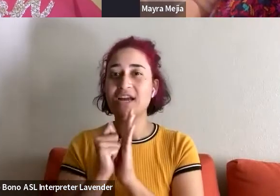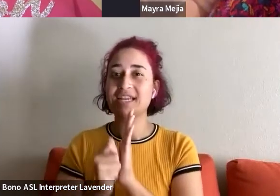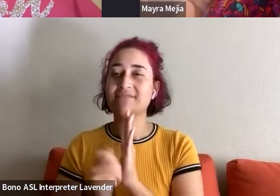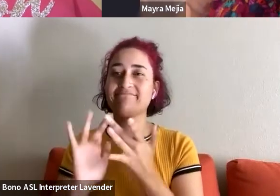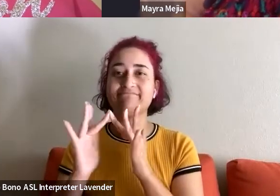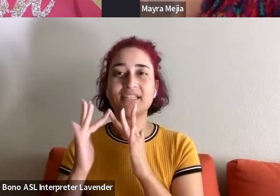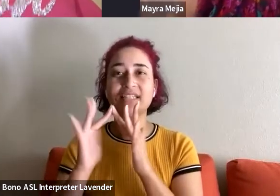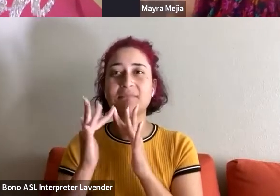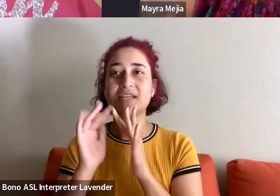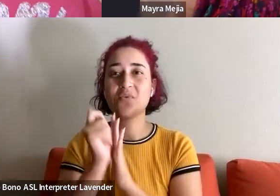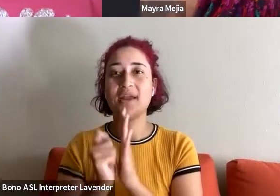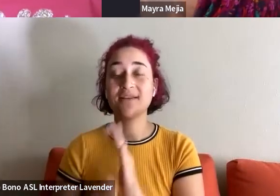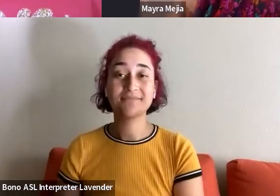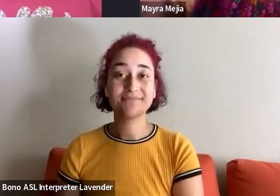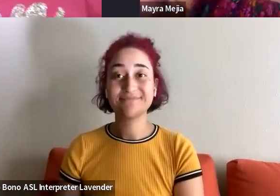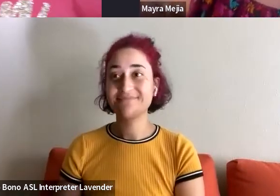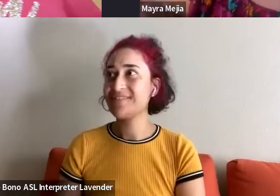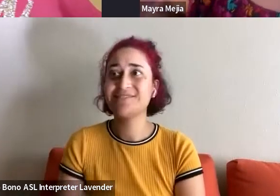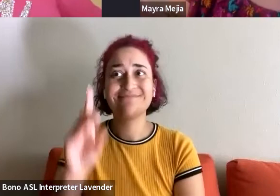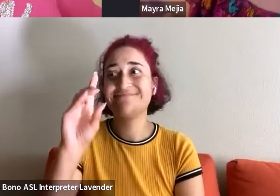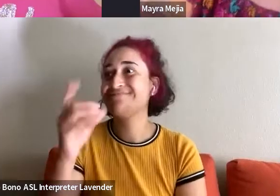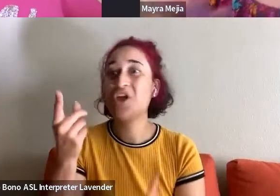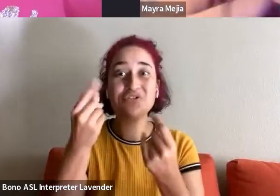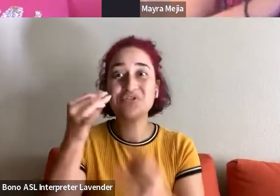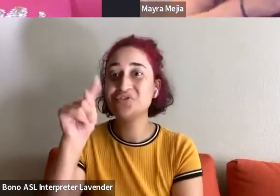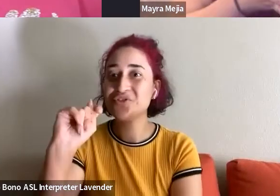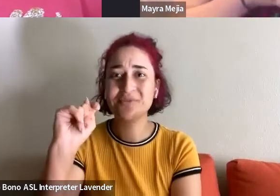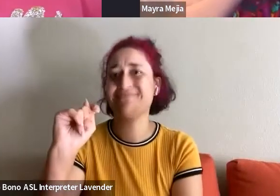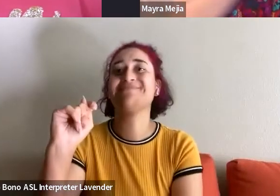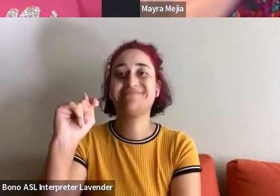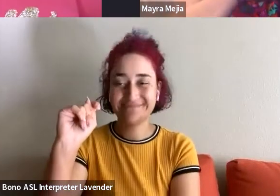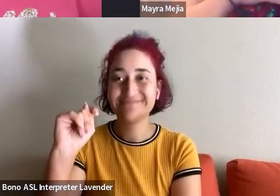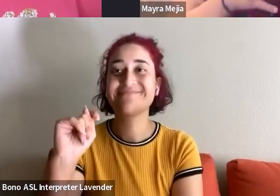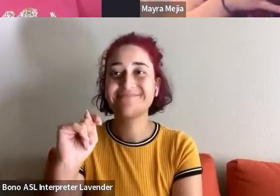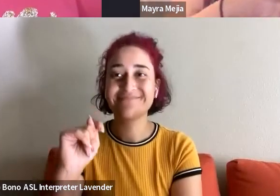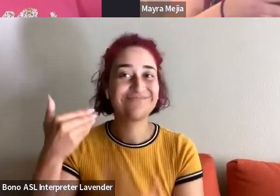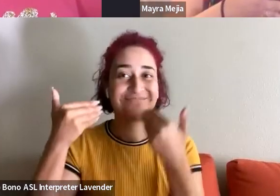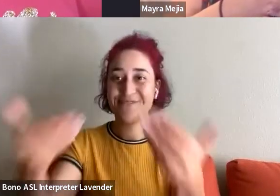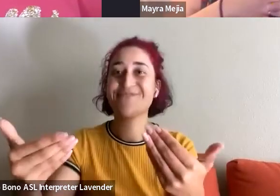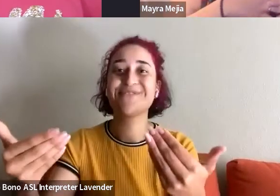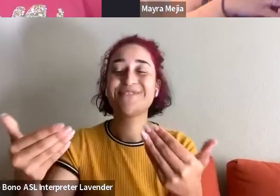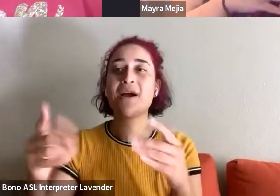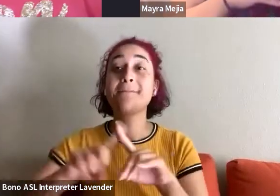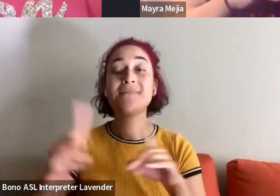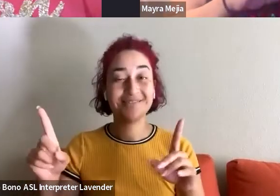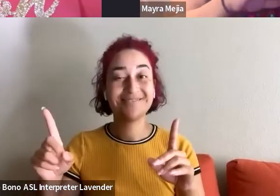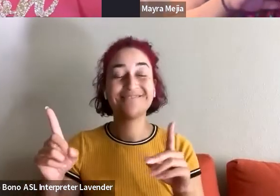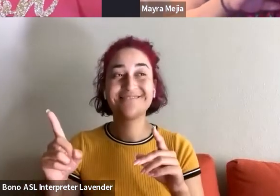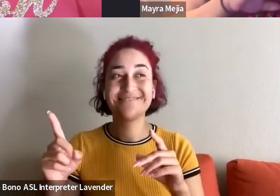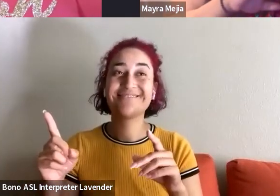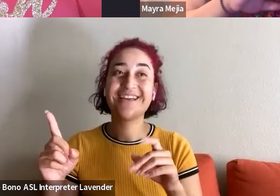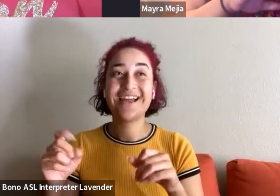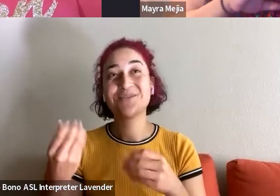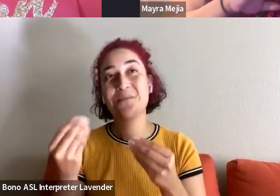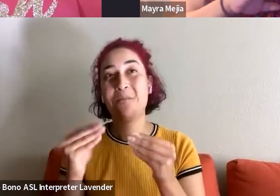Do it. Go for it. I mean, plainly, yes, do it. But also some constructive advice would be